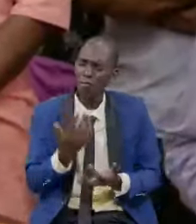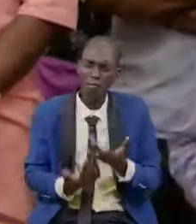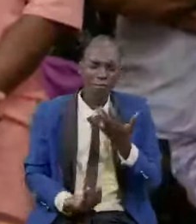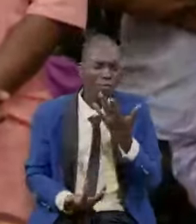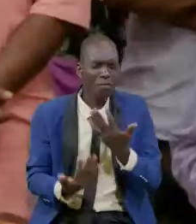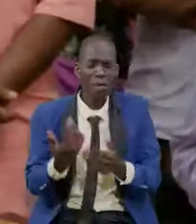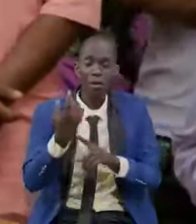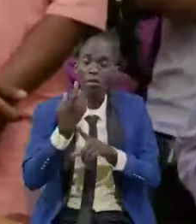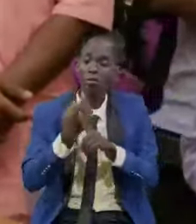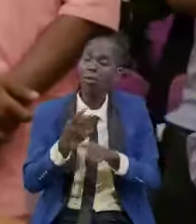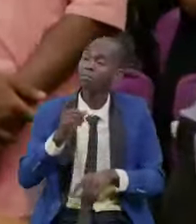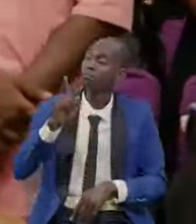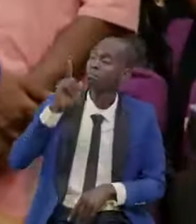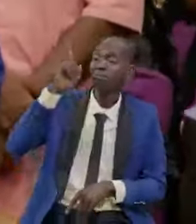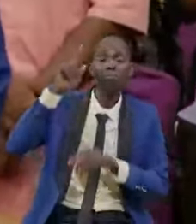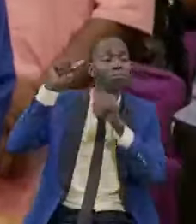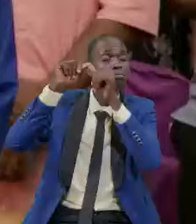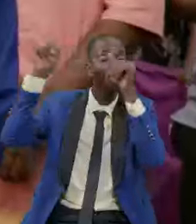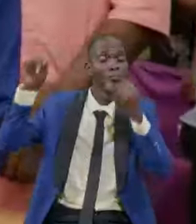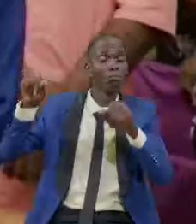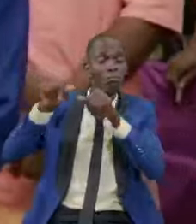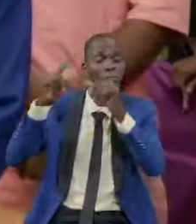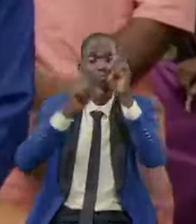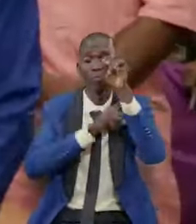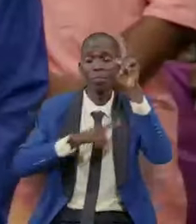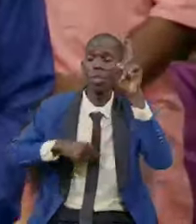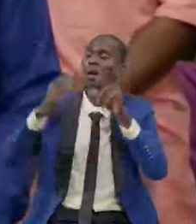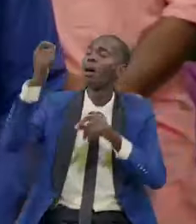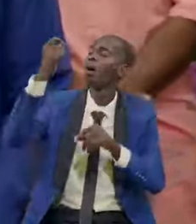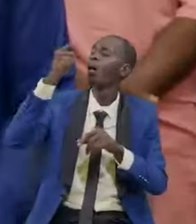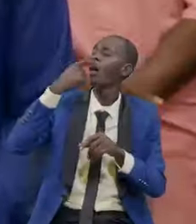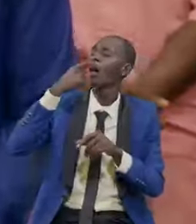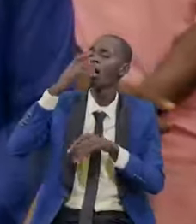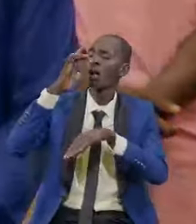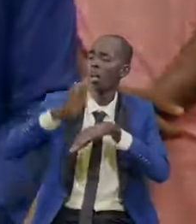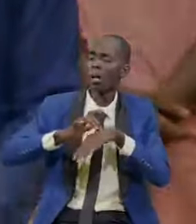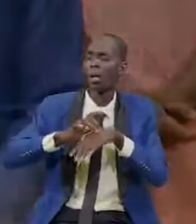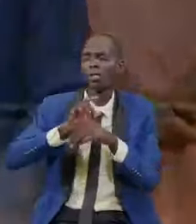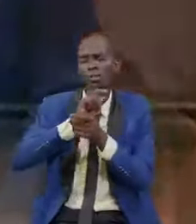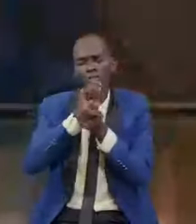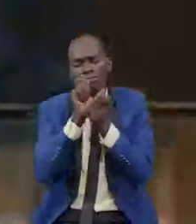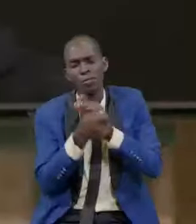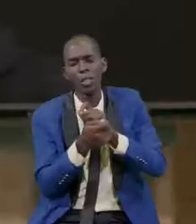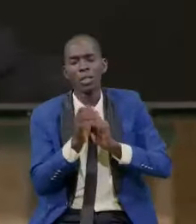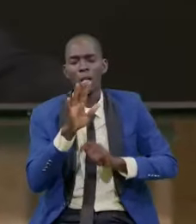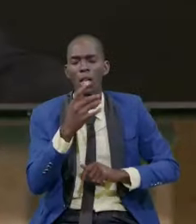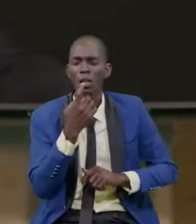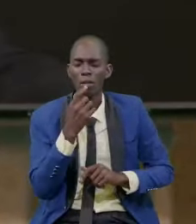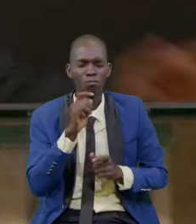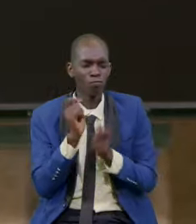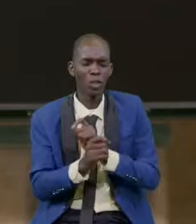the altar of the Lord touch, transform your tongue, your